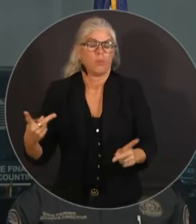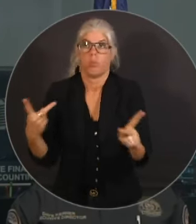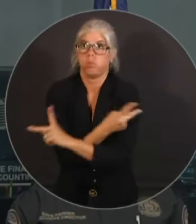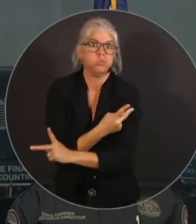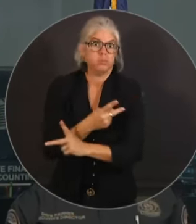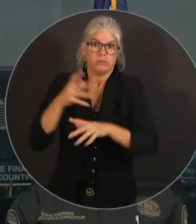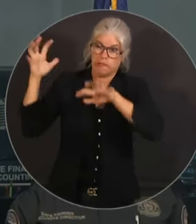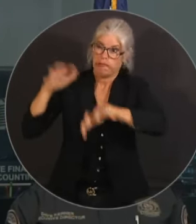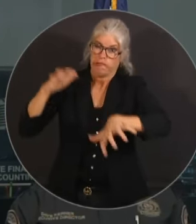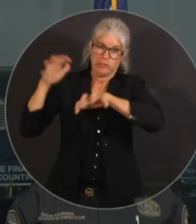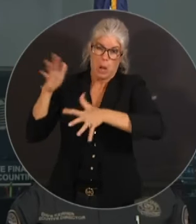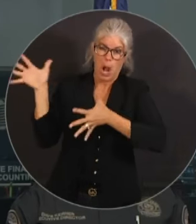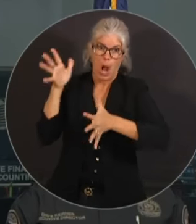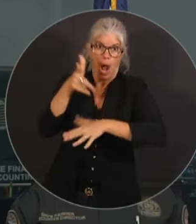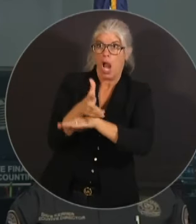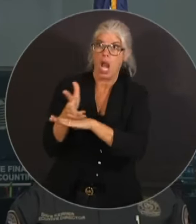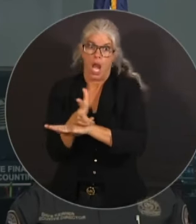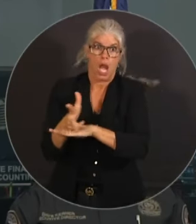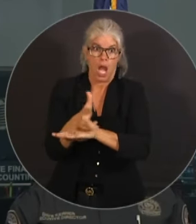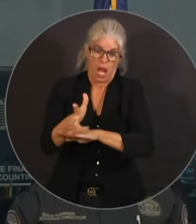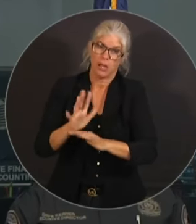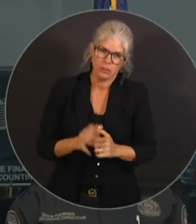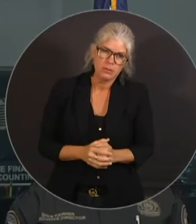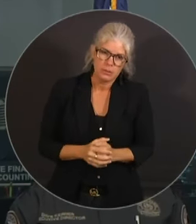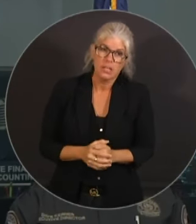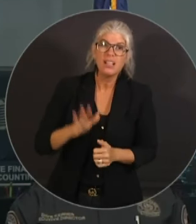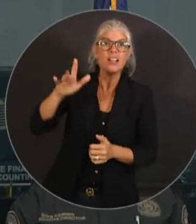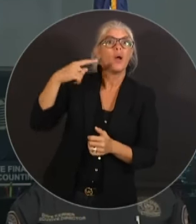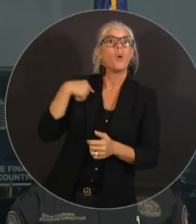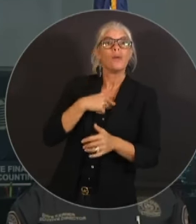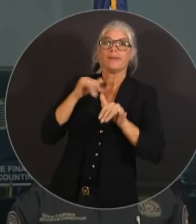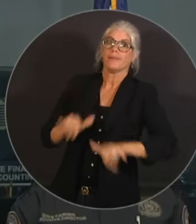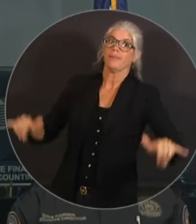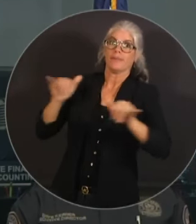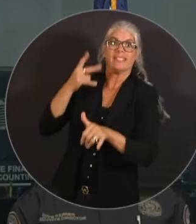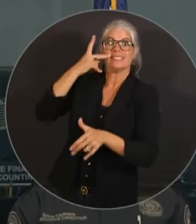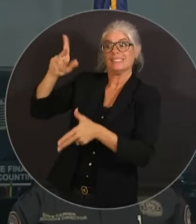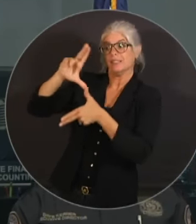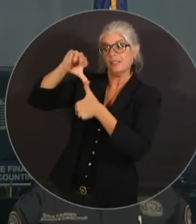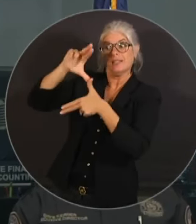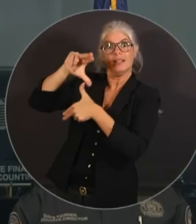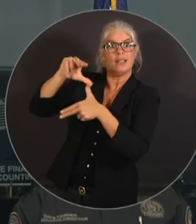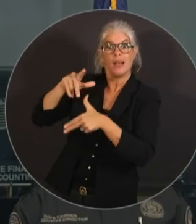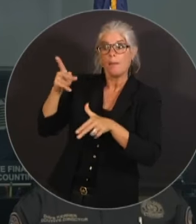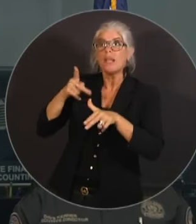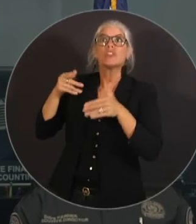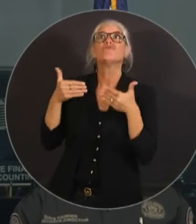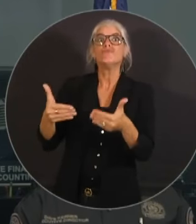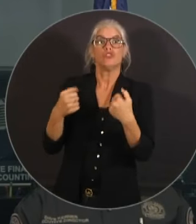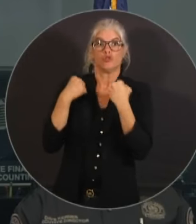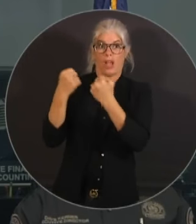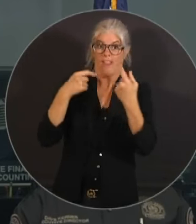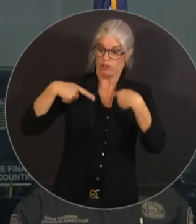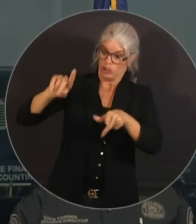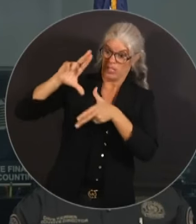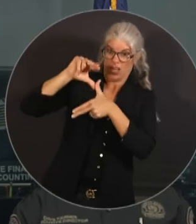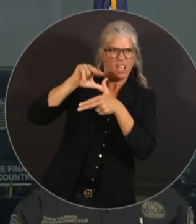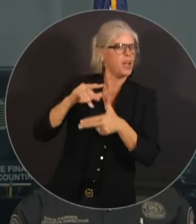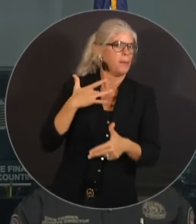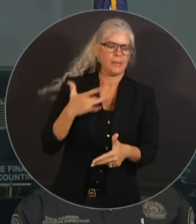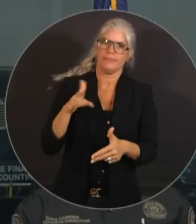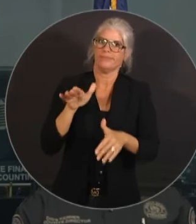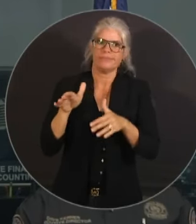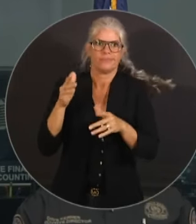winds. Unfortunately, every storm season we see traffic fatalities because people decide to leave at the very last minute. Know